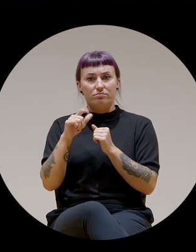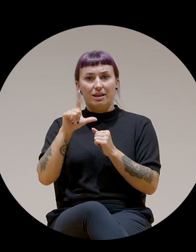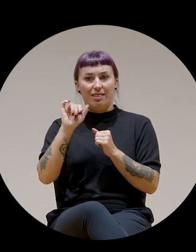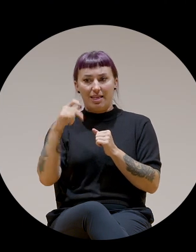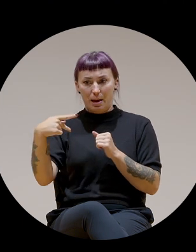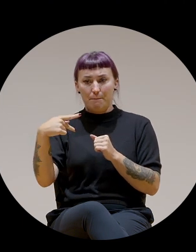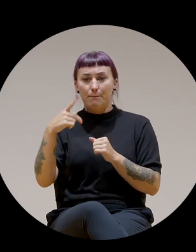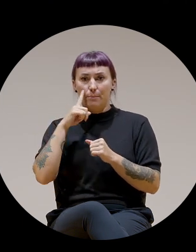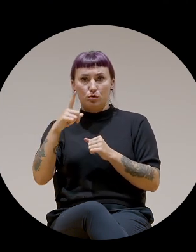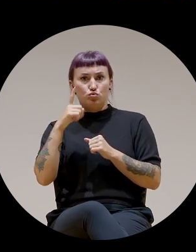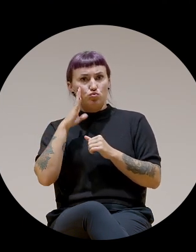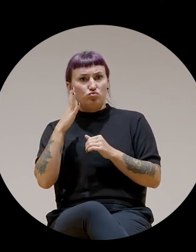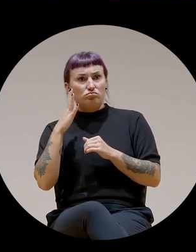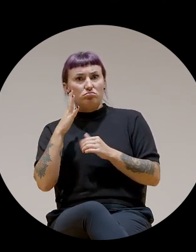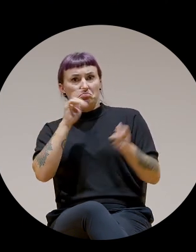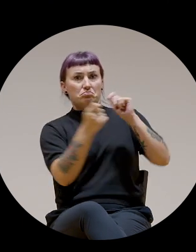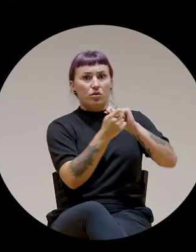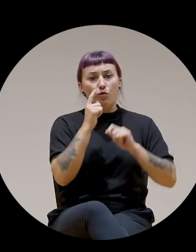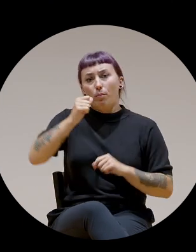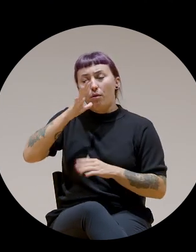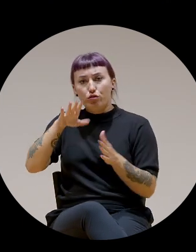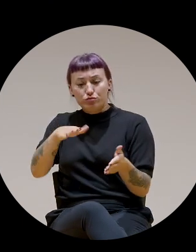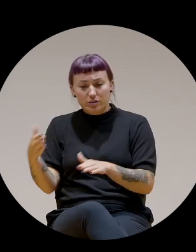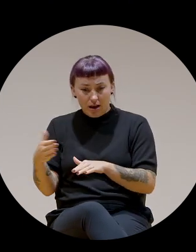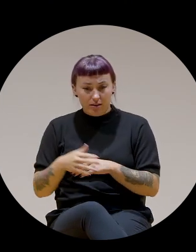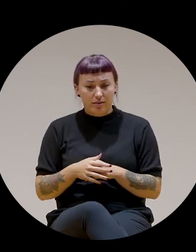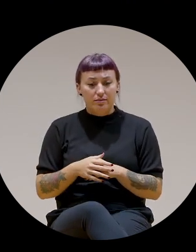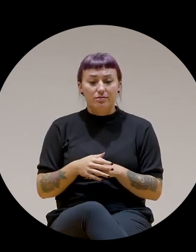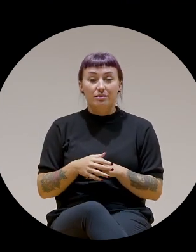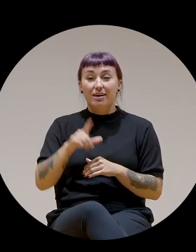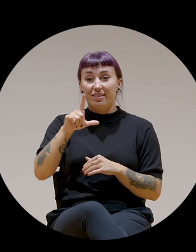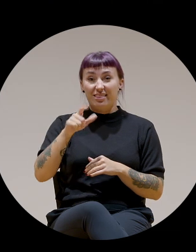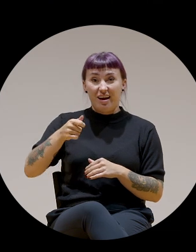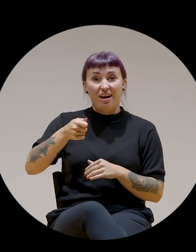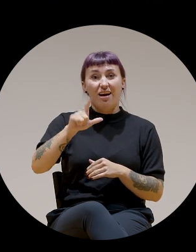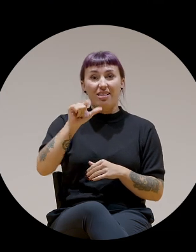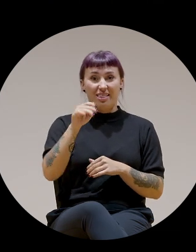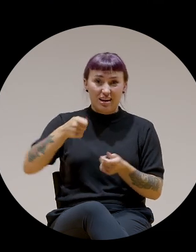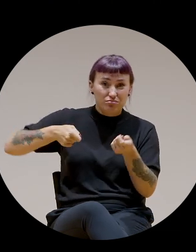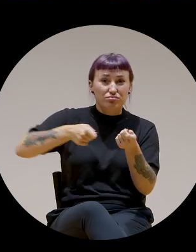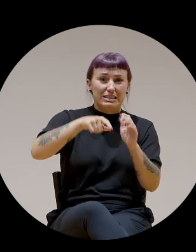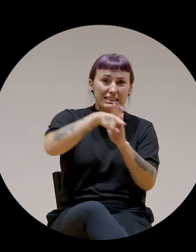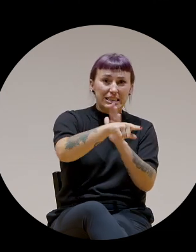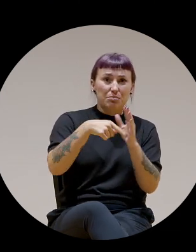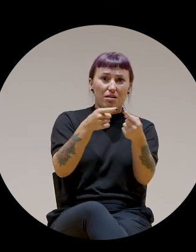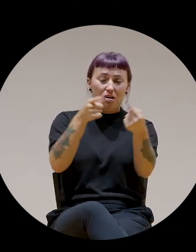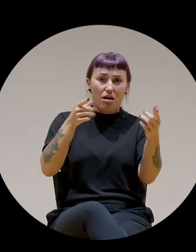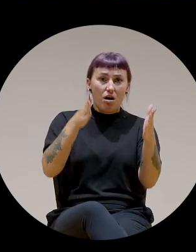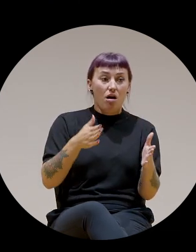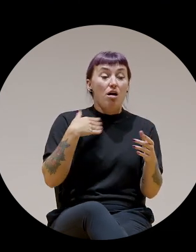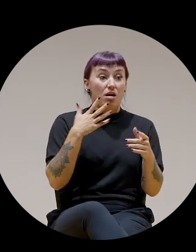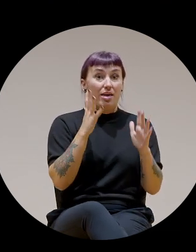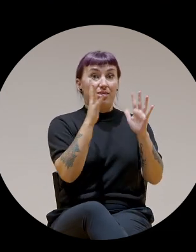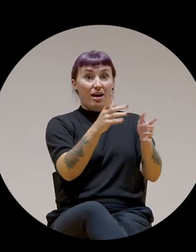strike back for his mother's death. And the lance went so deep into his opponent that he couldn't pull it out, so he left it